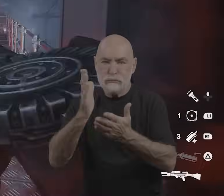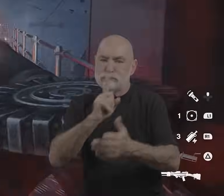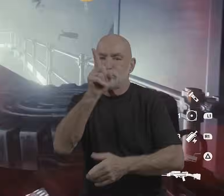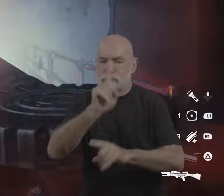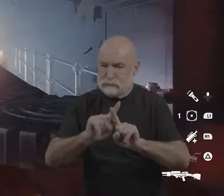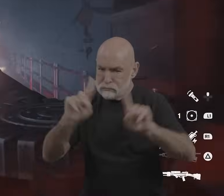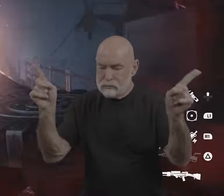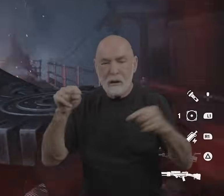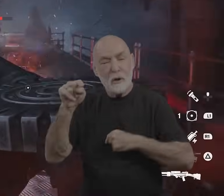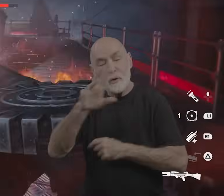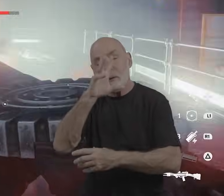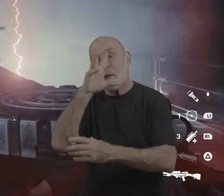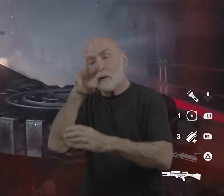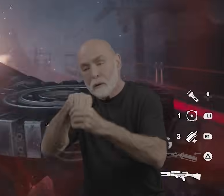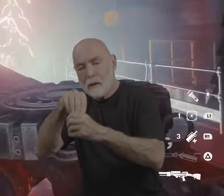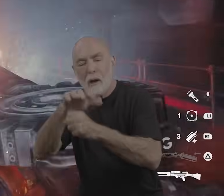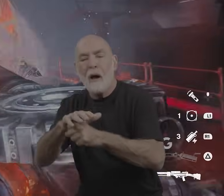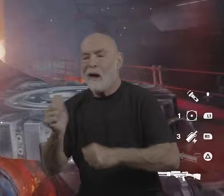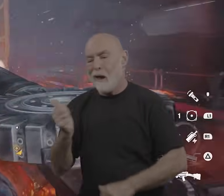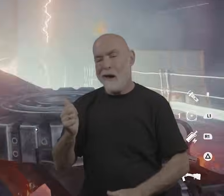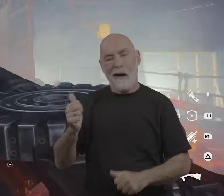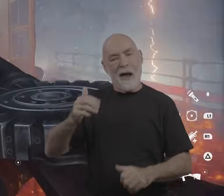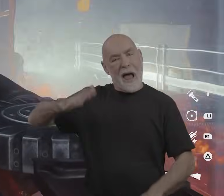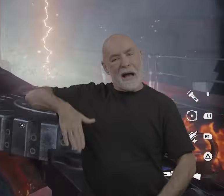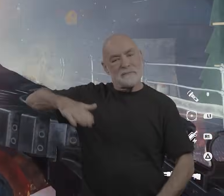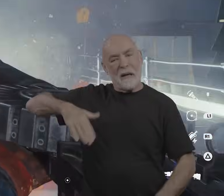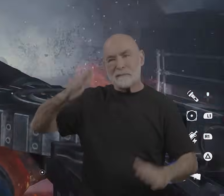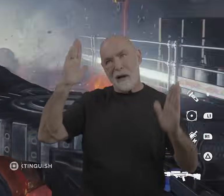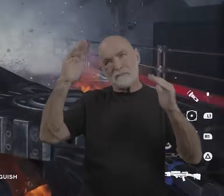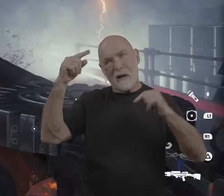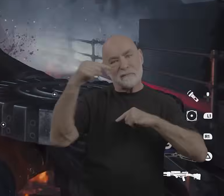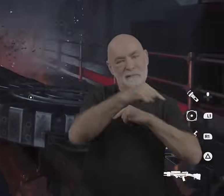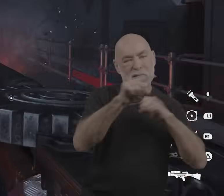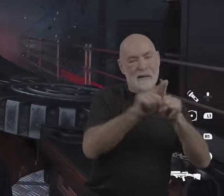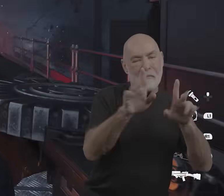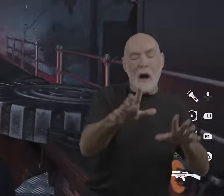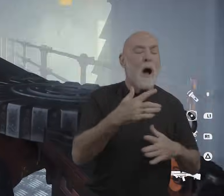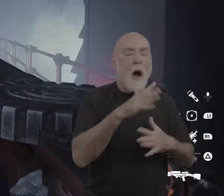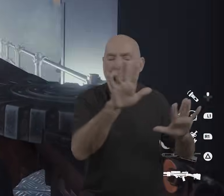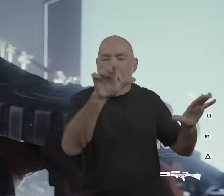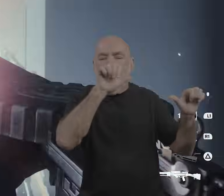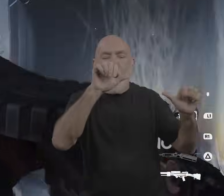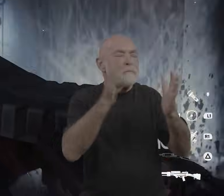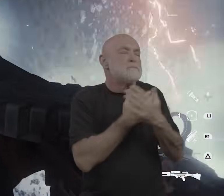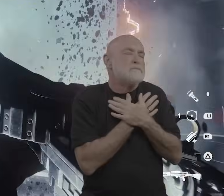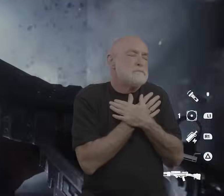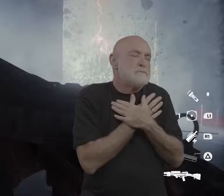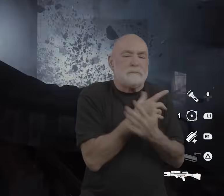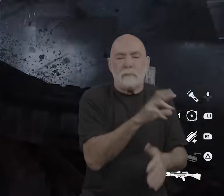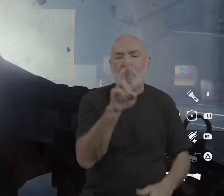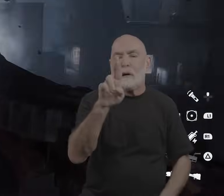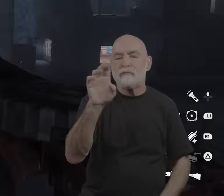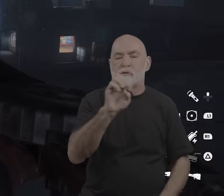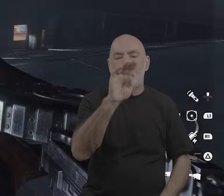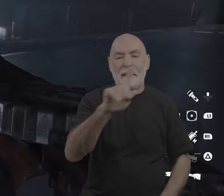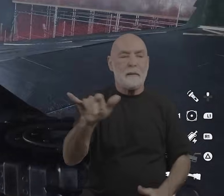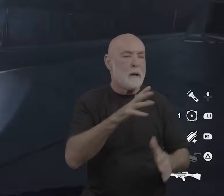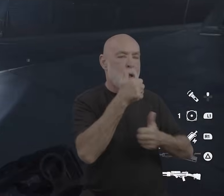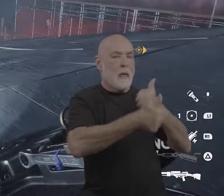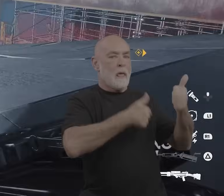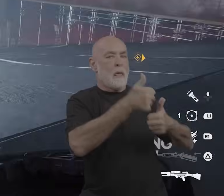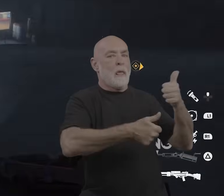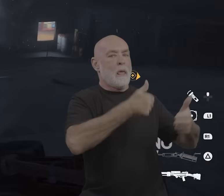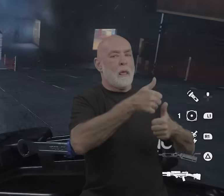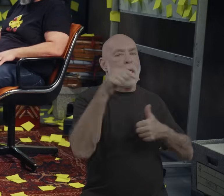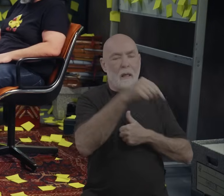different. You shouldn't go into this game whatsoever expecting those type of experiences, which, by the way, I personally adore. I started Remedy as a massive fan of